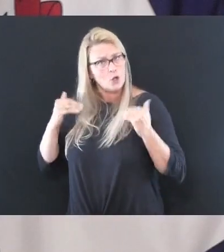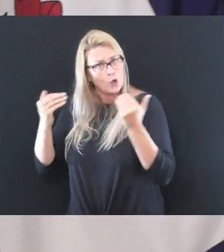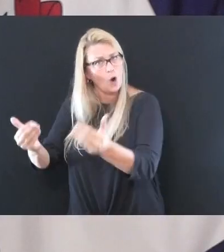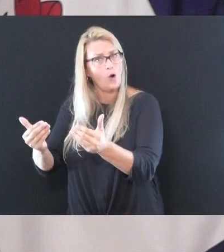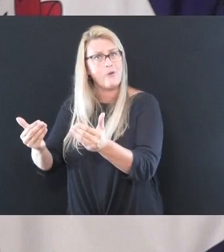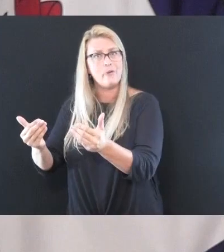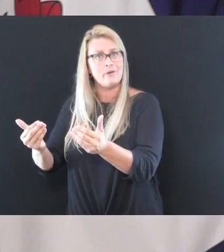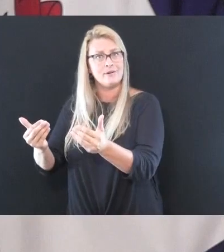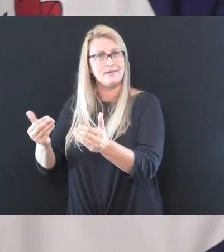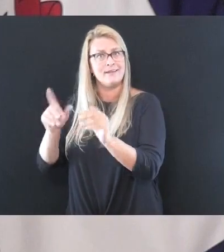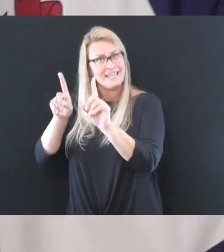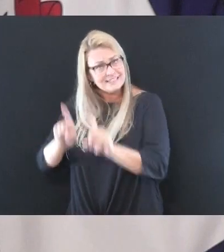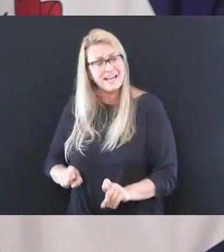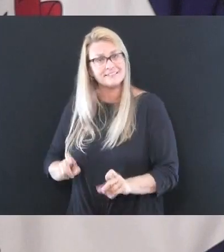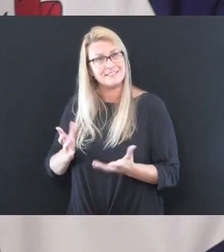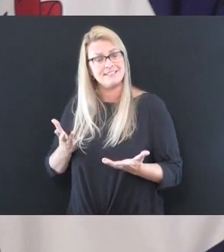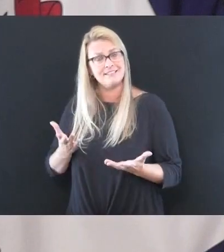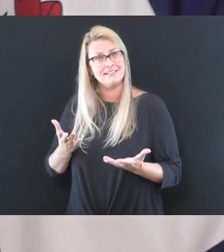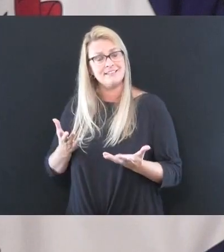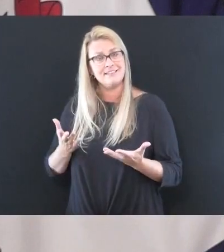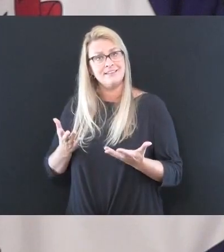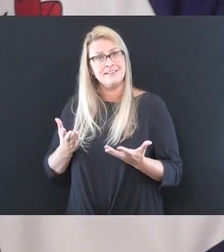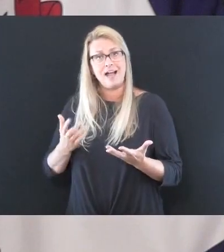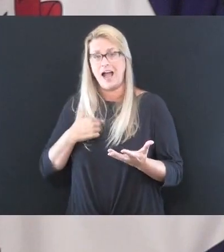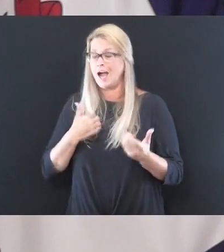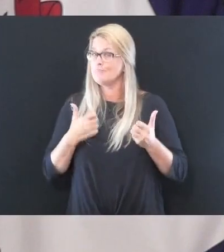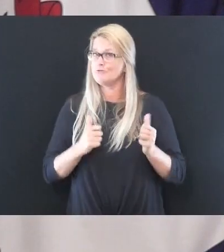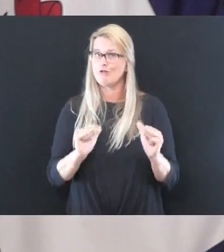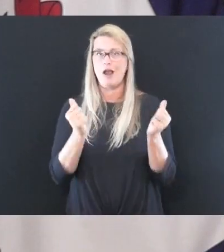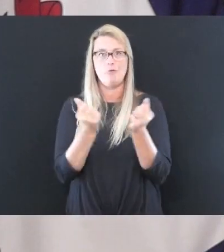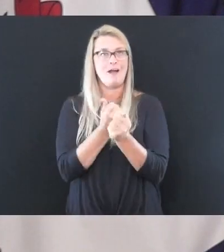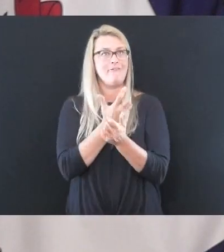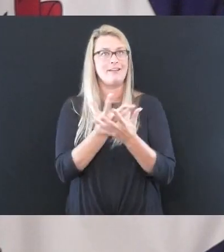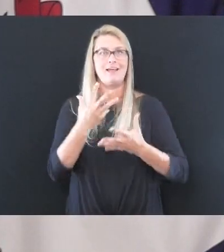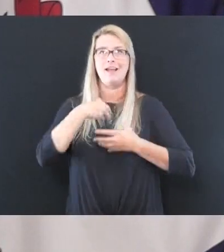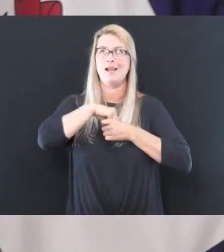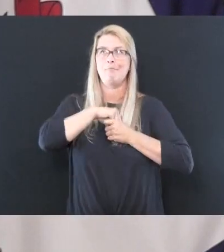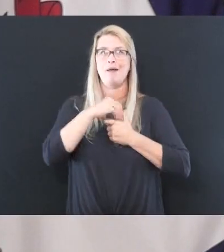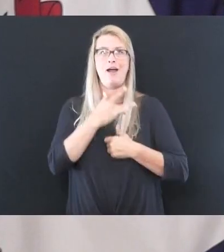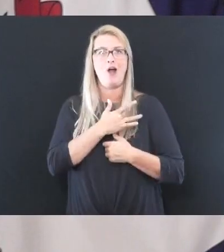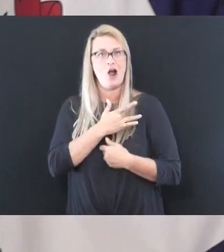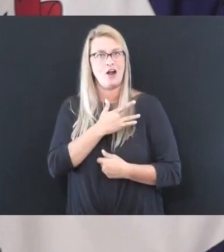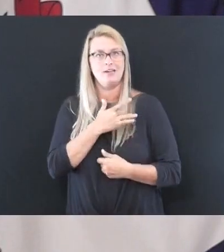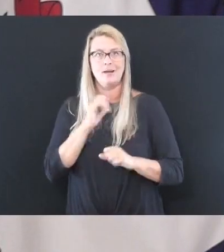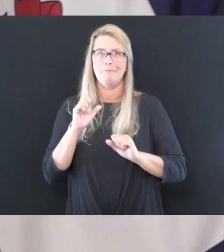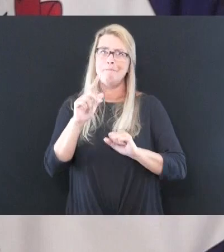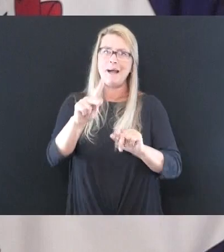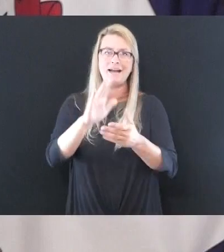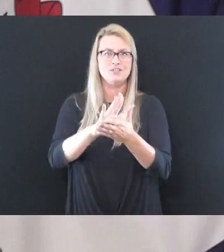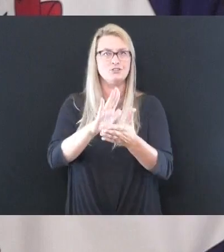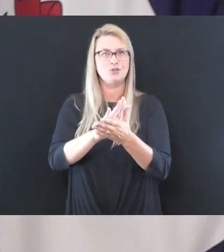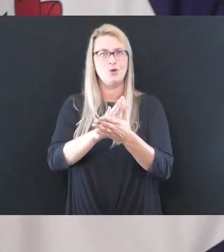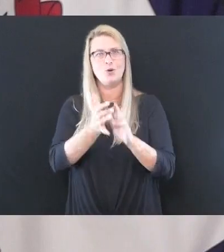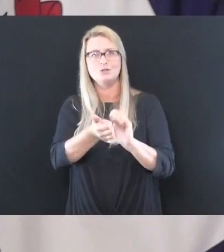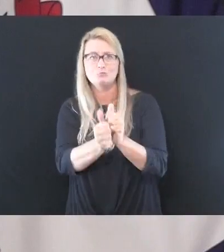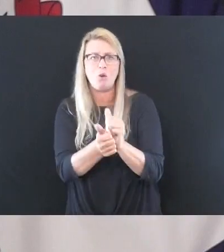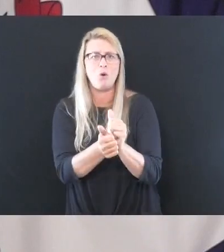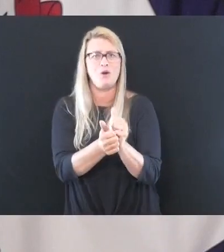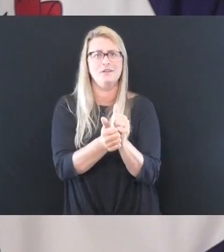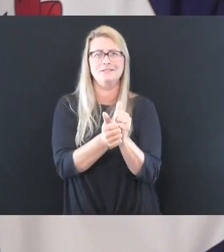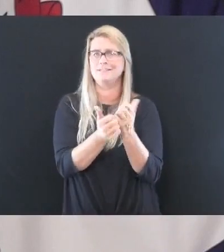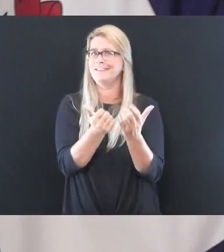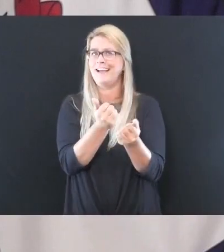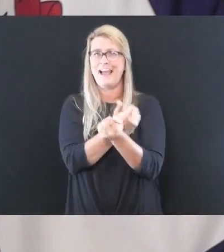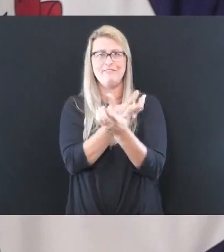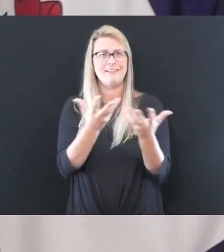way whatsoever, I'm trying with all in me to get you back in school, get you back playing athletics, get you back to as